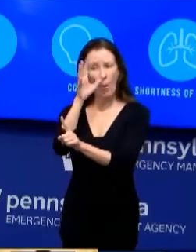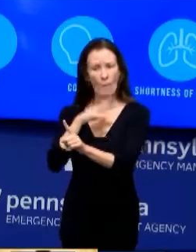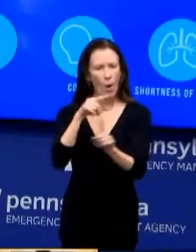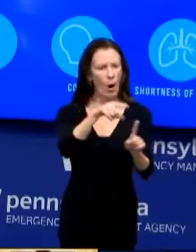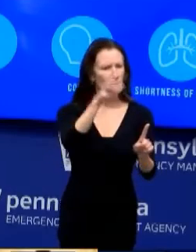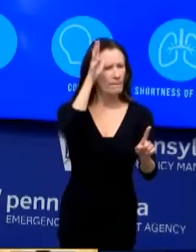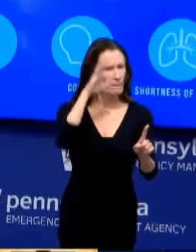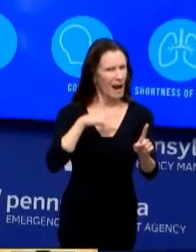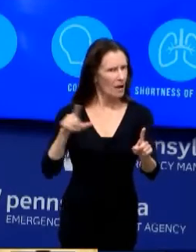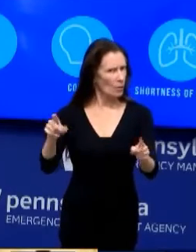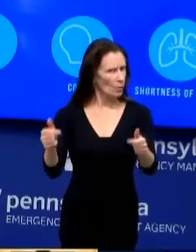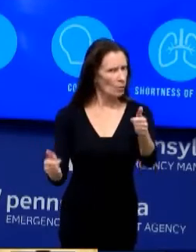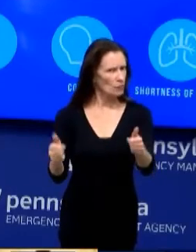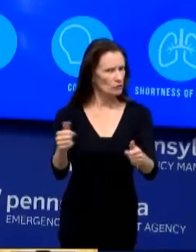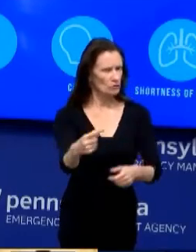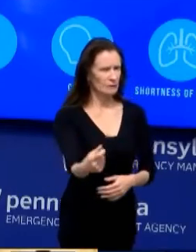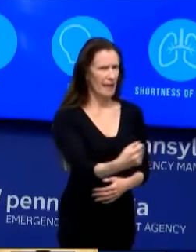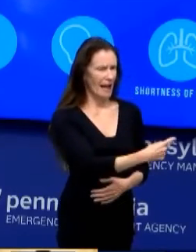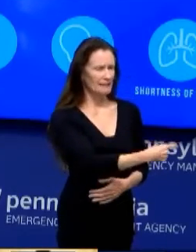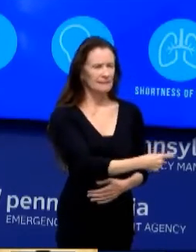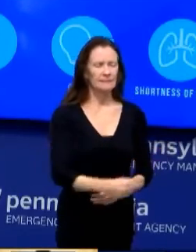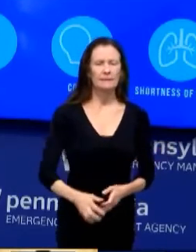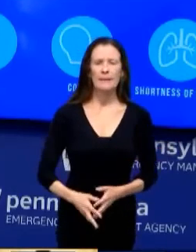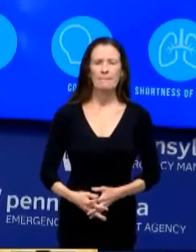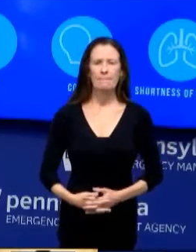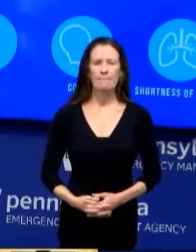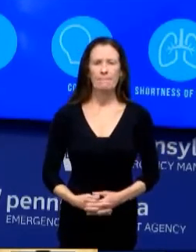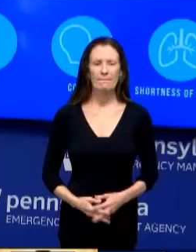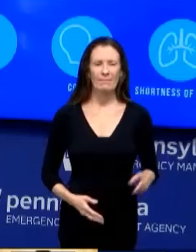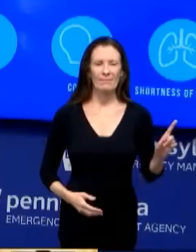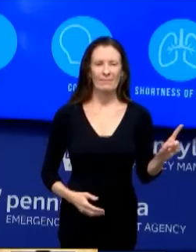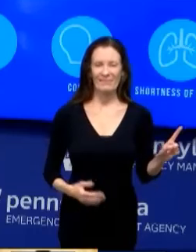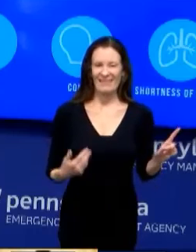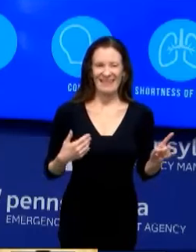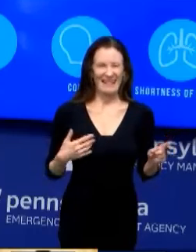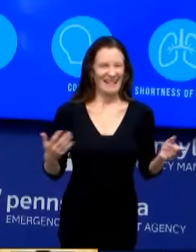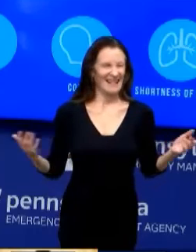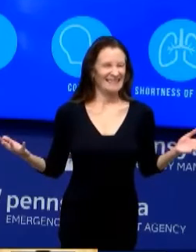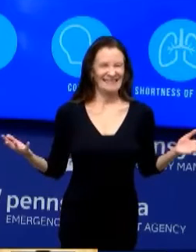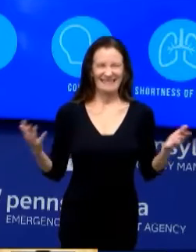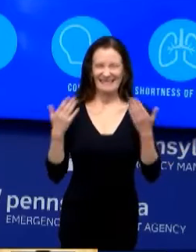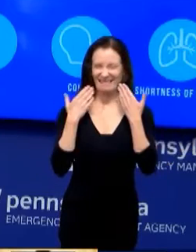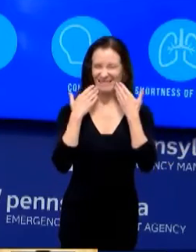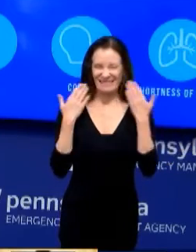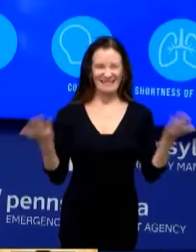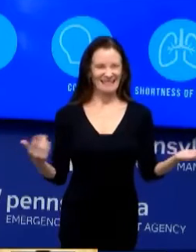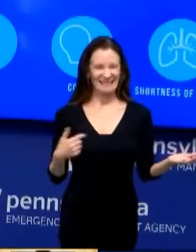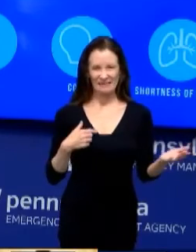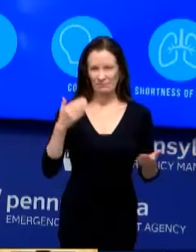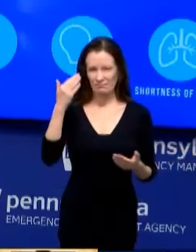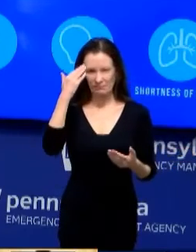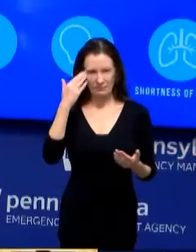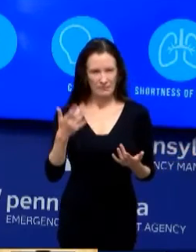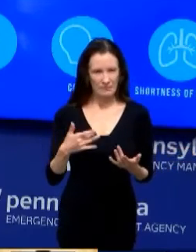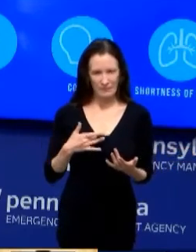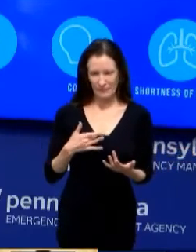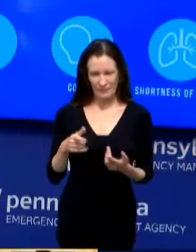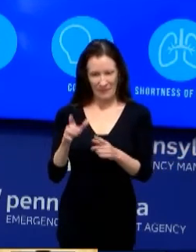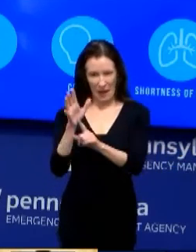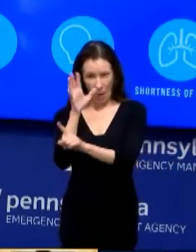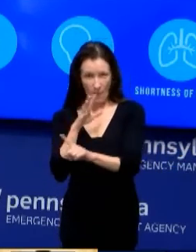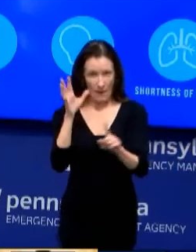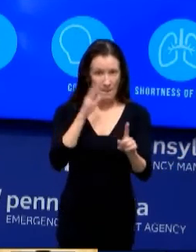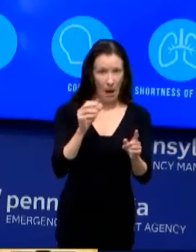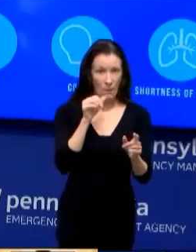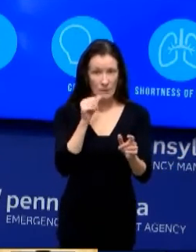that in general, men are slightly more impacted by COVID-19 than women. And as a